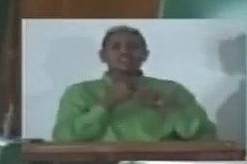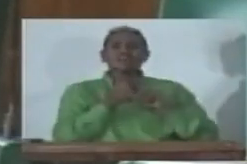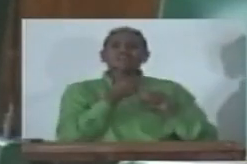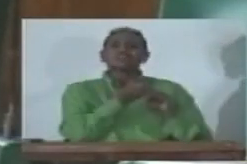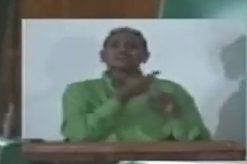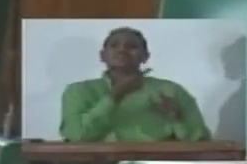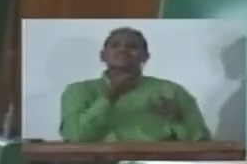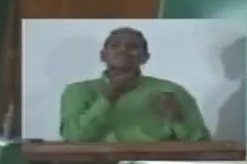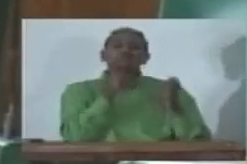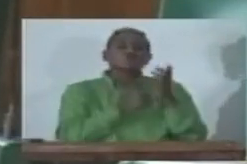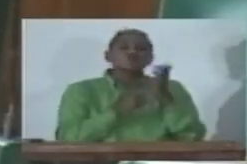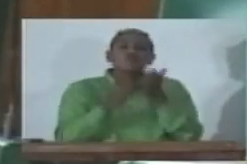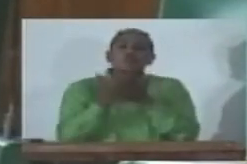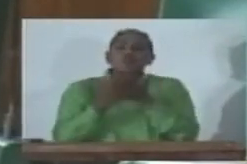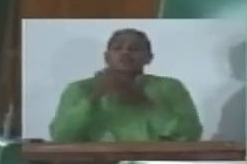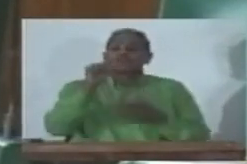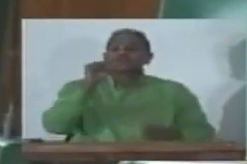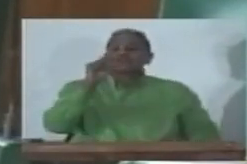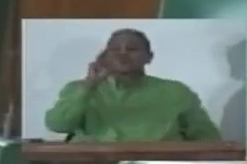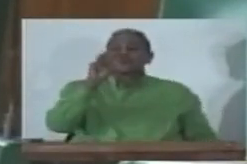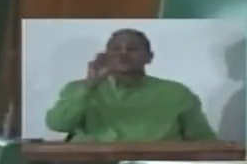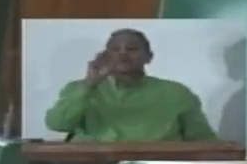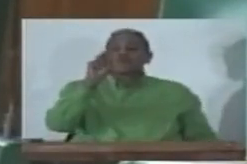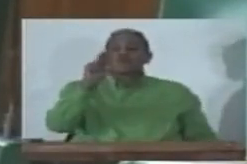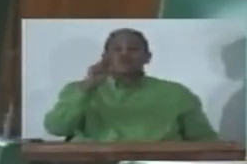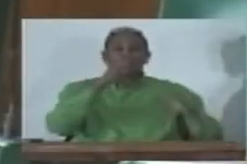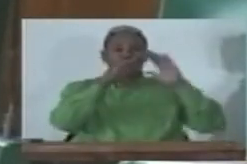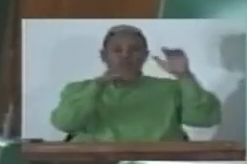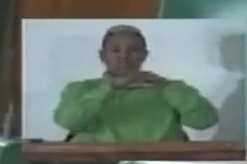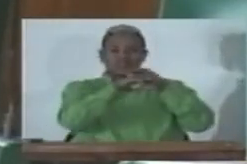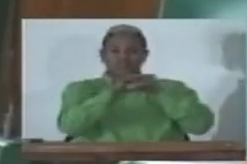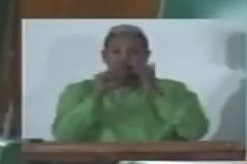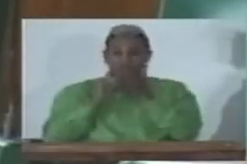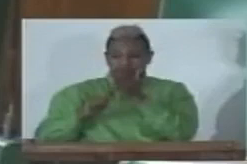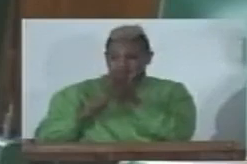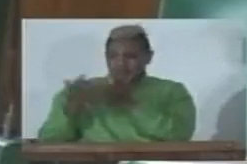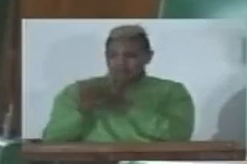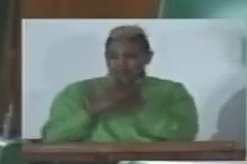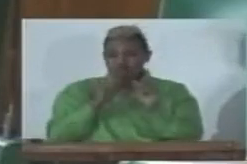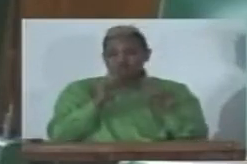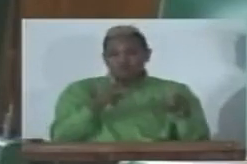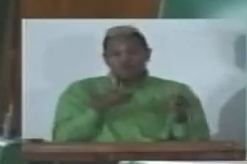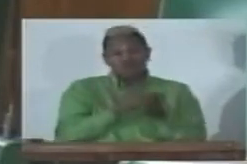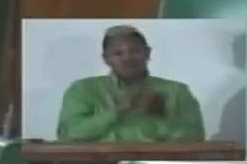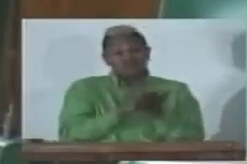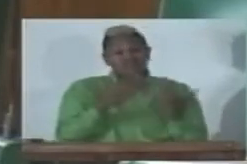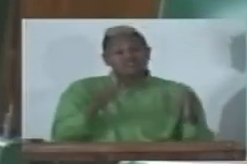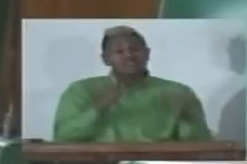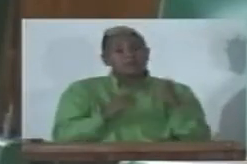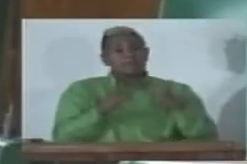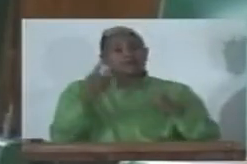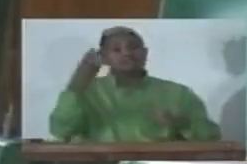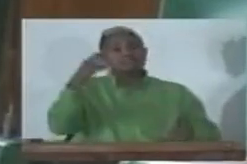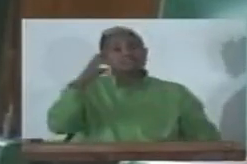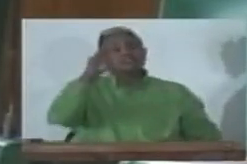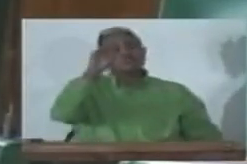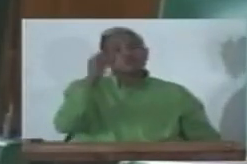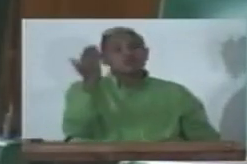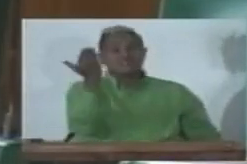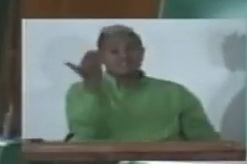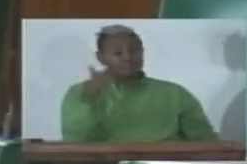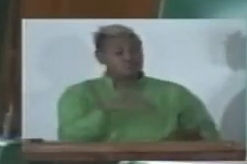Parliament of Jamaica, George William Gordon, House of Accessibility Audit Report, March 16th,